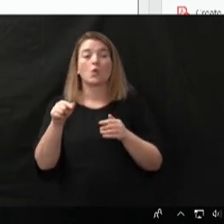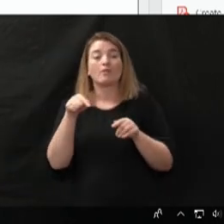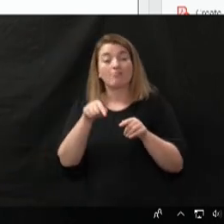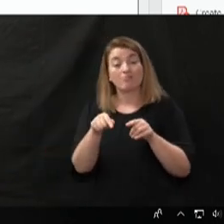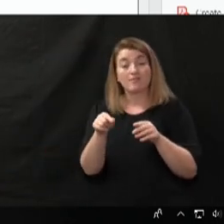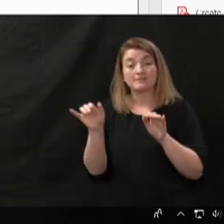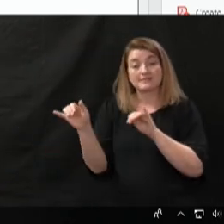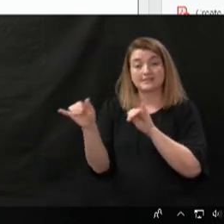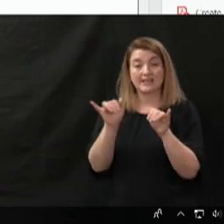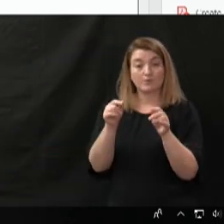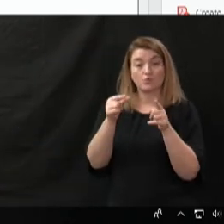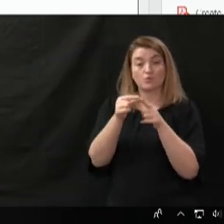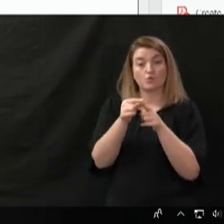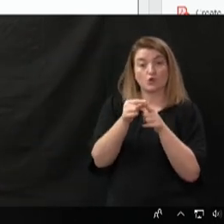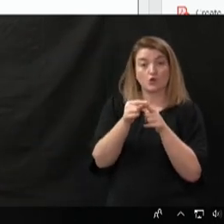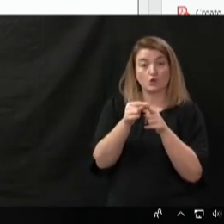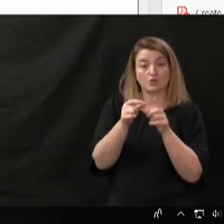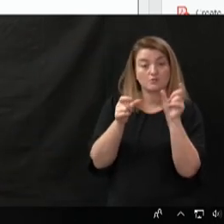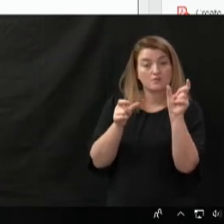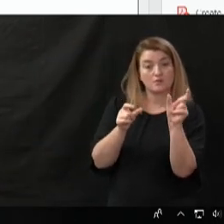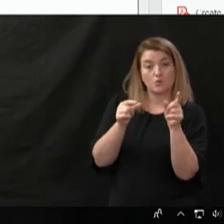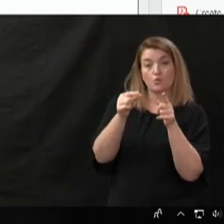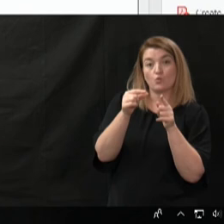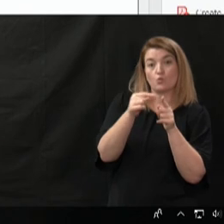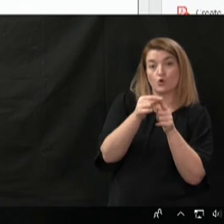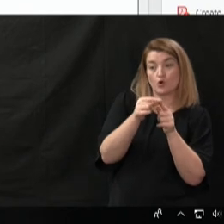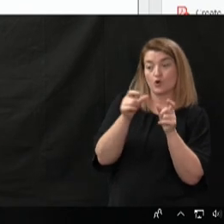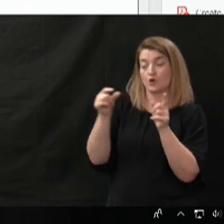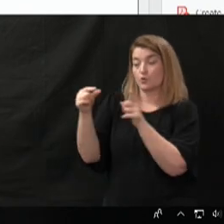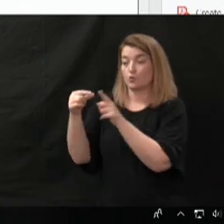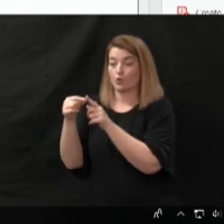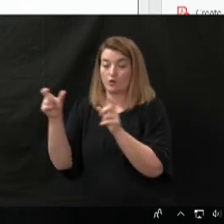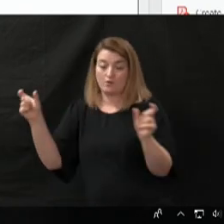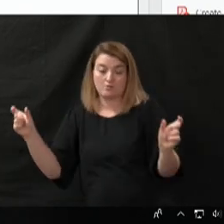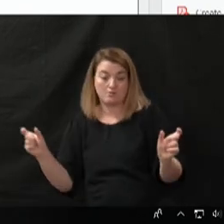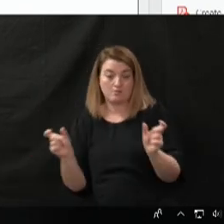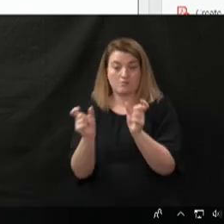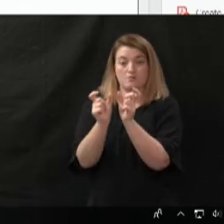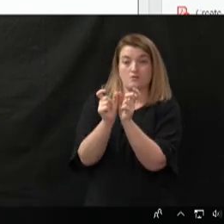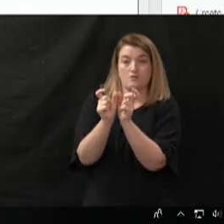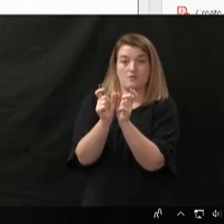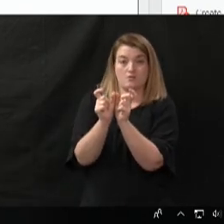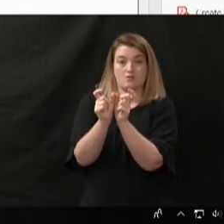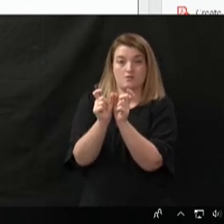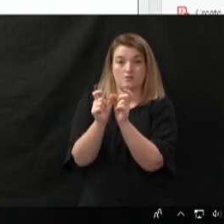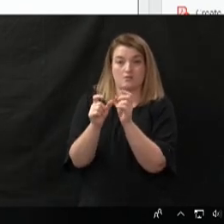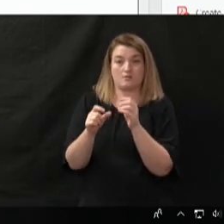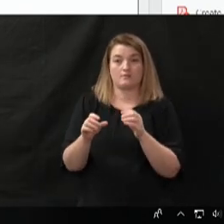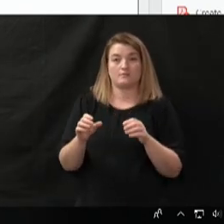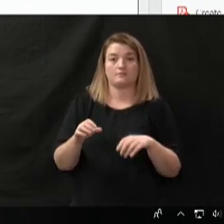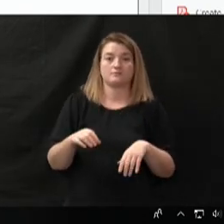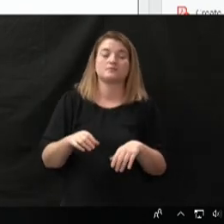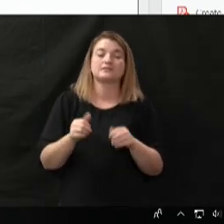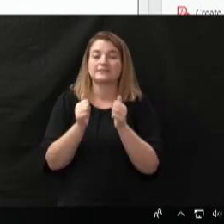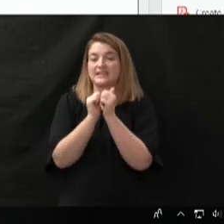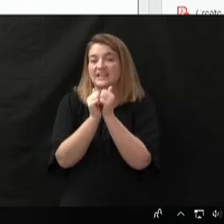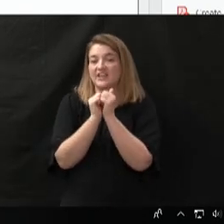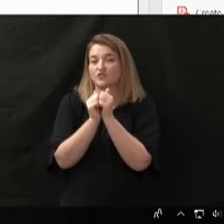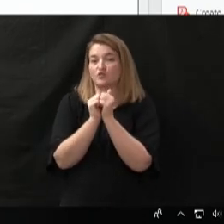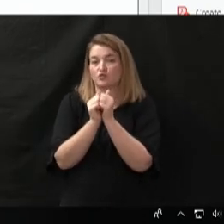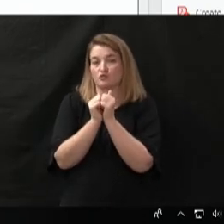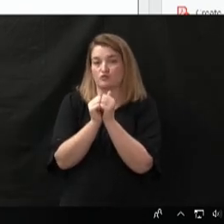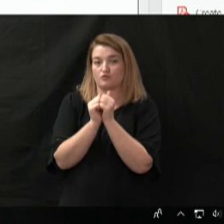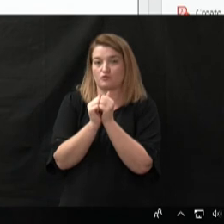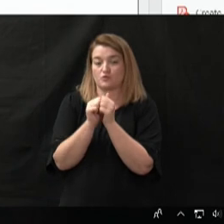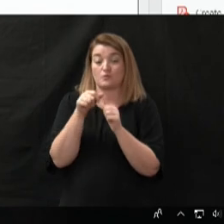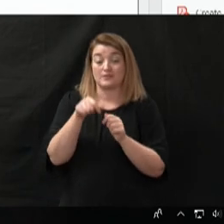new word. We're going to get more into this tomorrow. I'm going to have a whole section on that. But that's just an example of I would